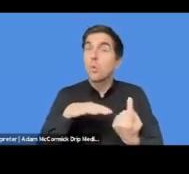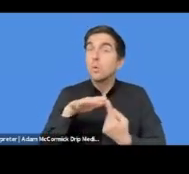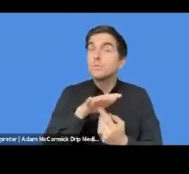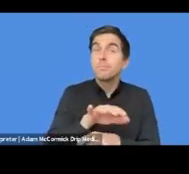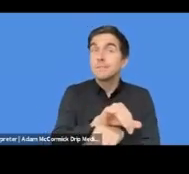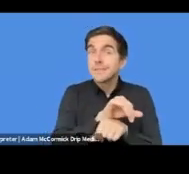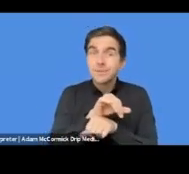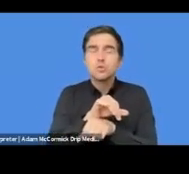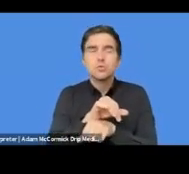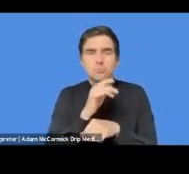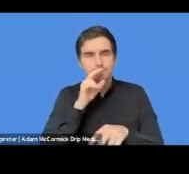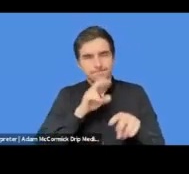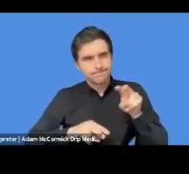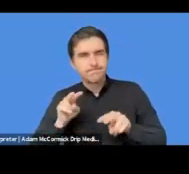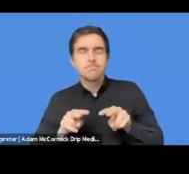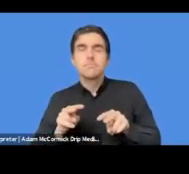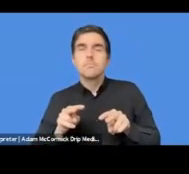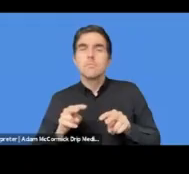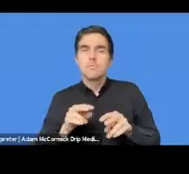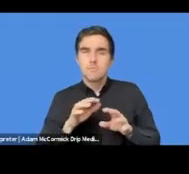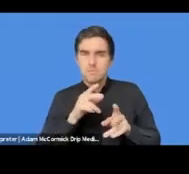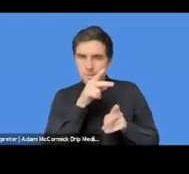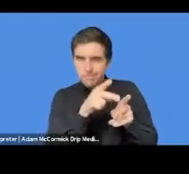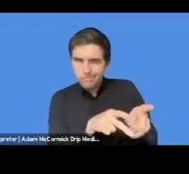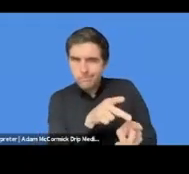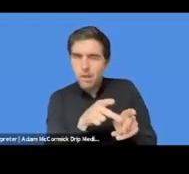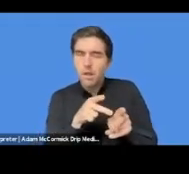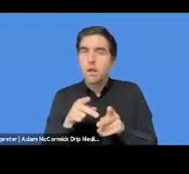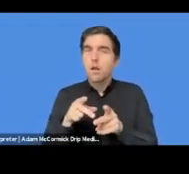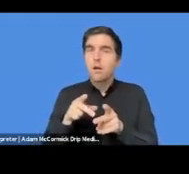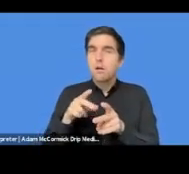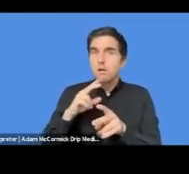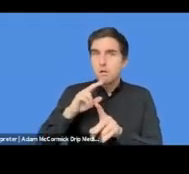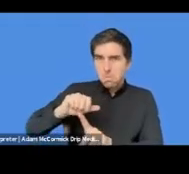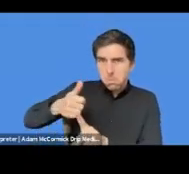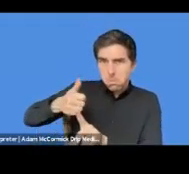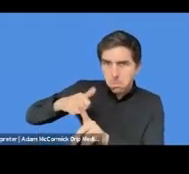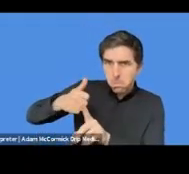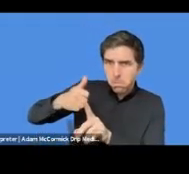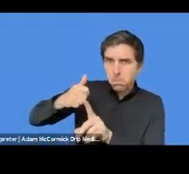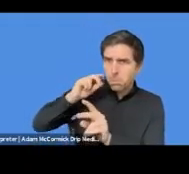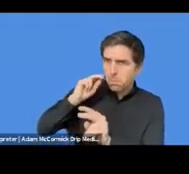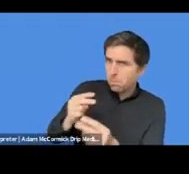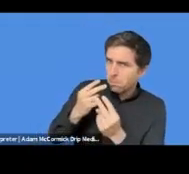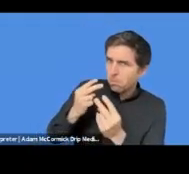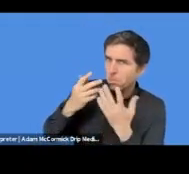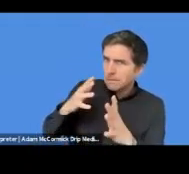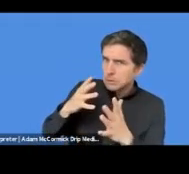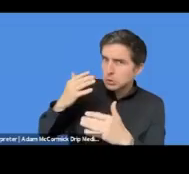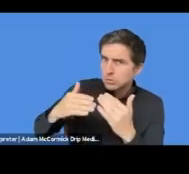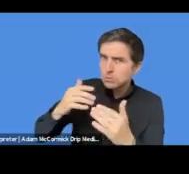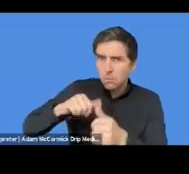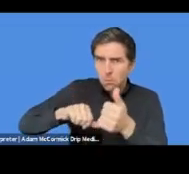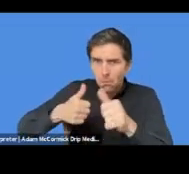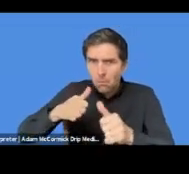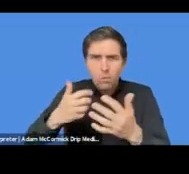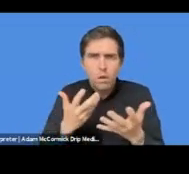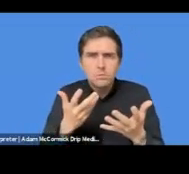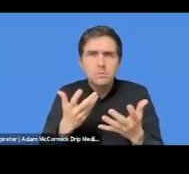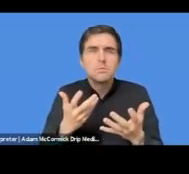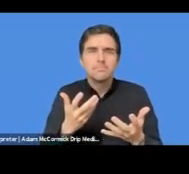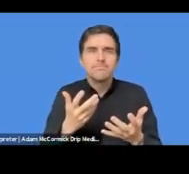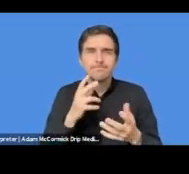We also looked at monitoring and evaluation, as well as governance. So these were the